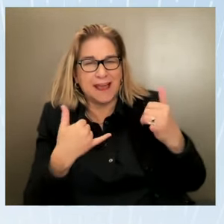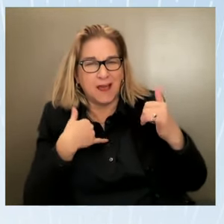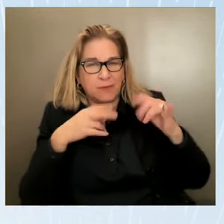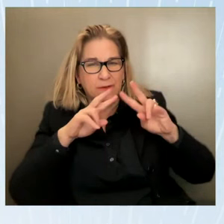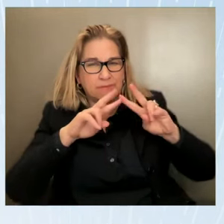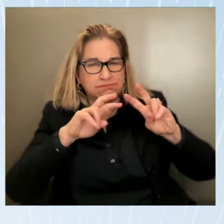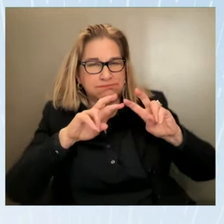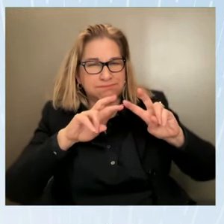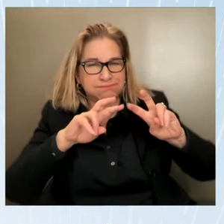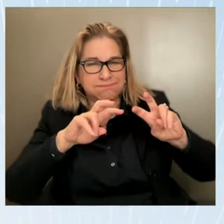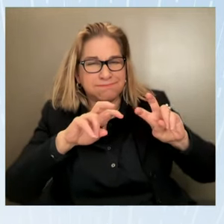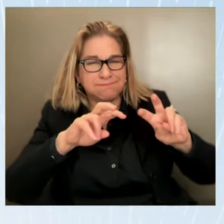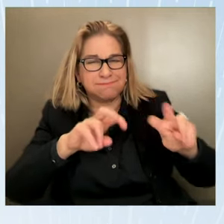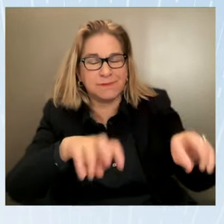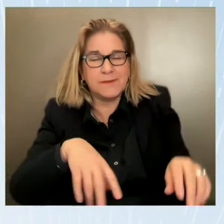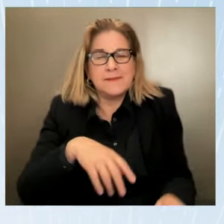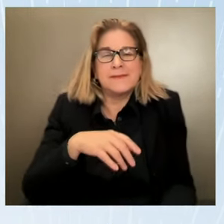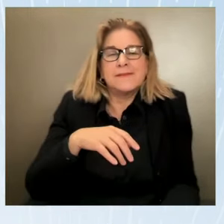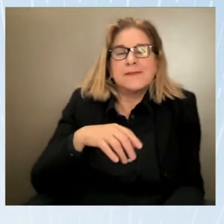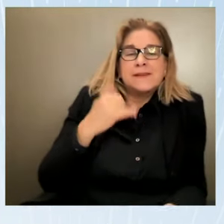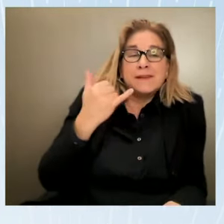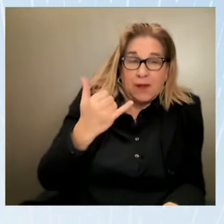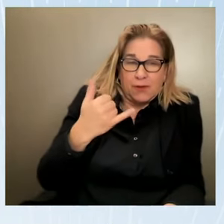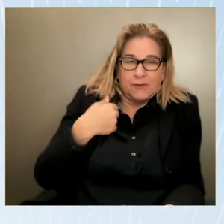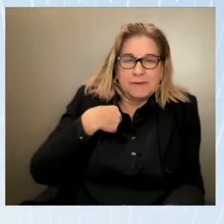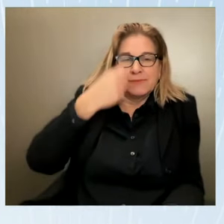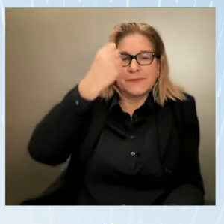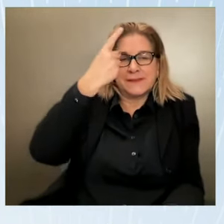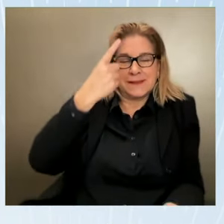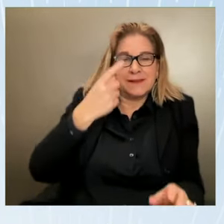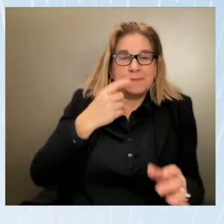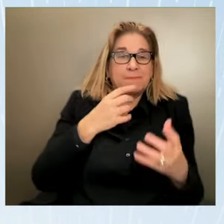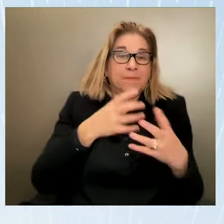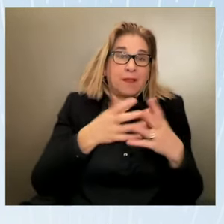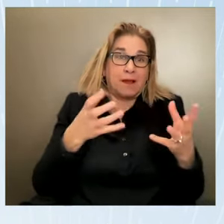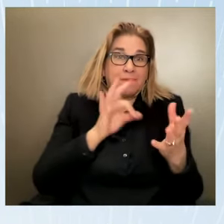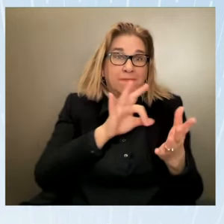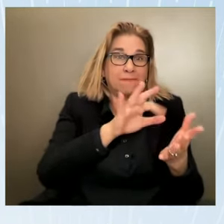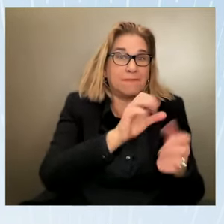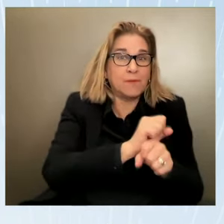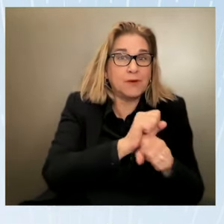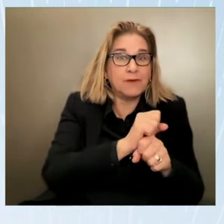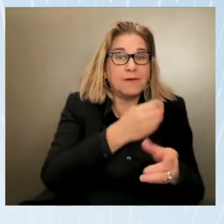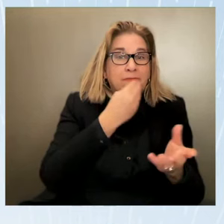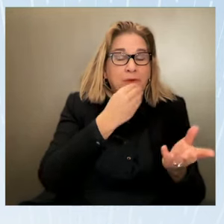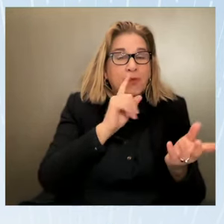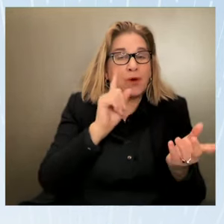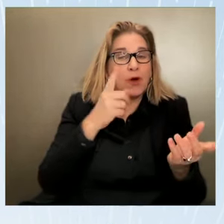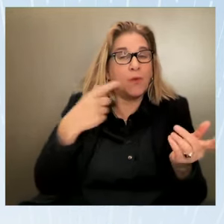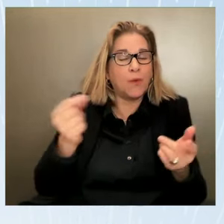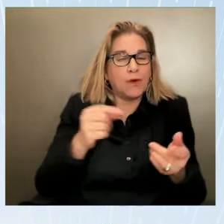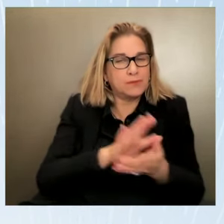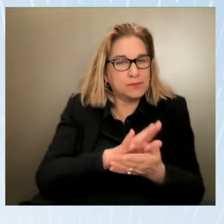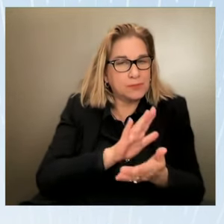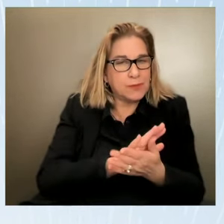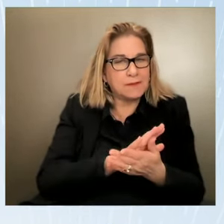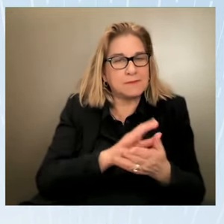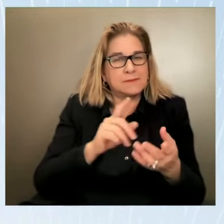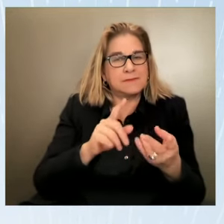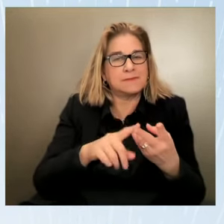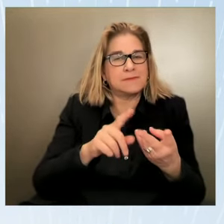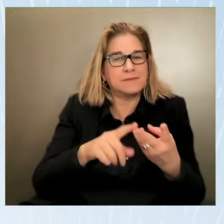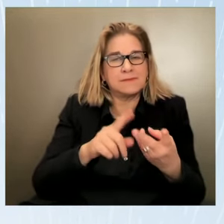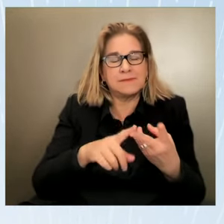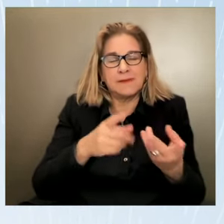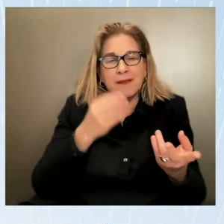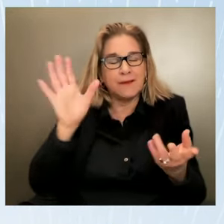to schools and national school breakfast and lunch programs and food banks around the country. A second effort